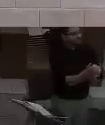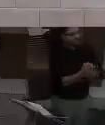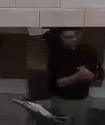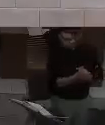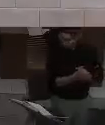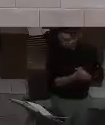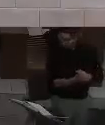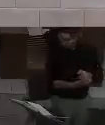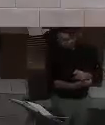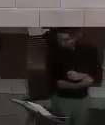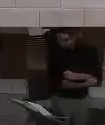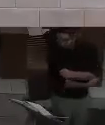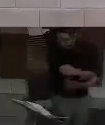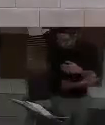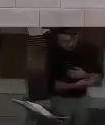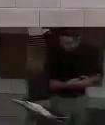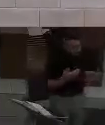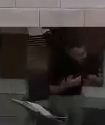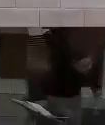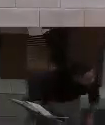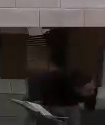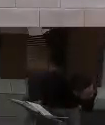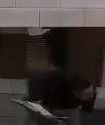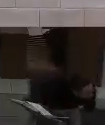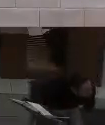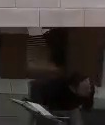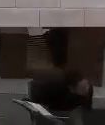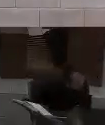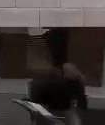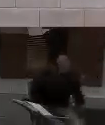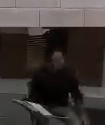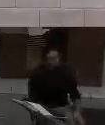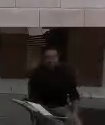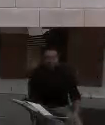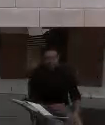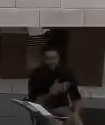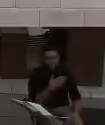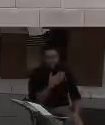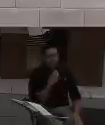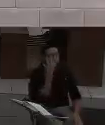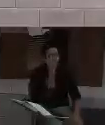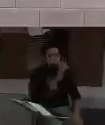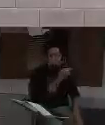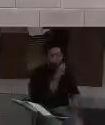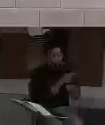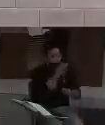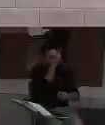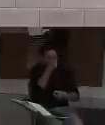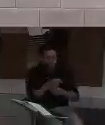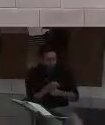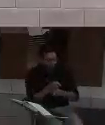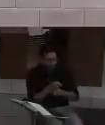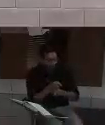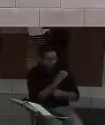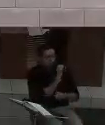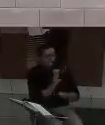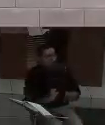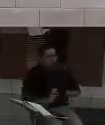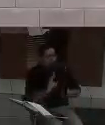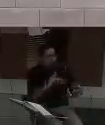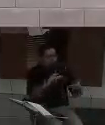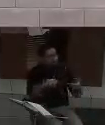Amen. Please be seated. My beautiful sisters and brothers, Christ our Lord invites to this